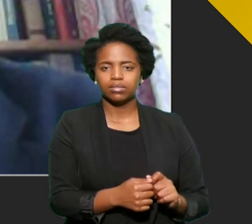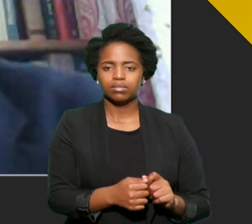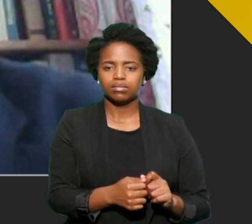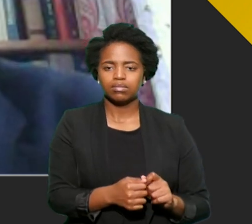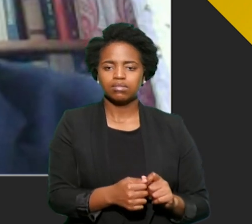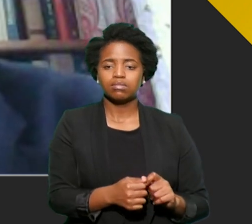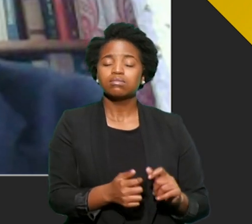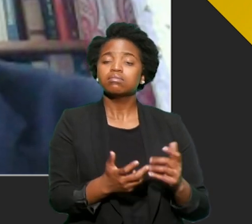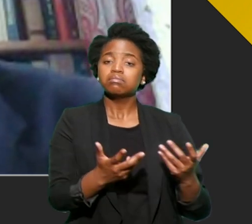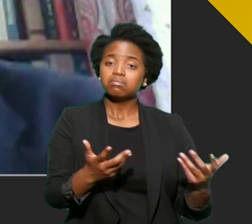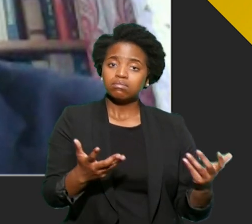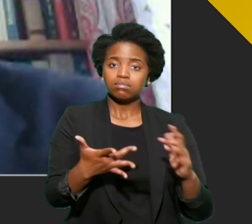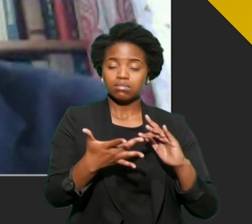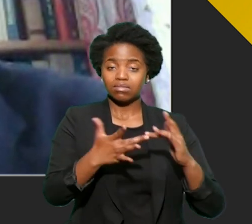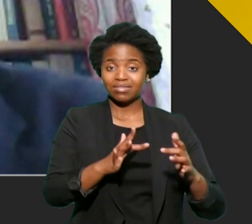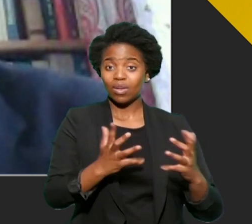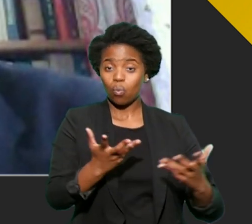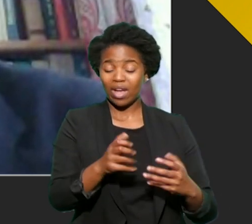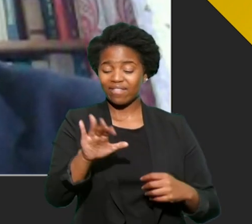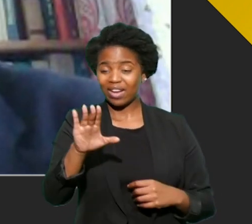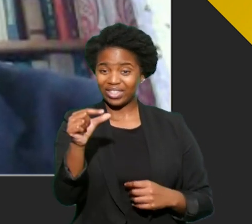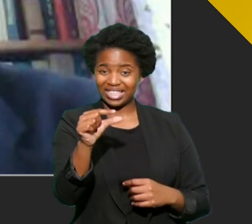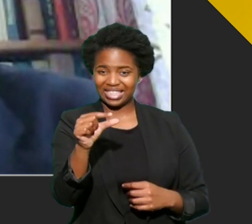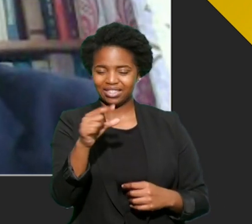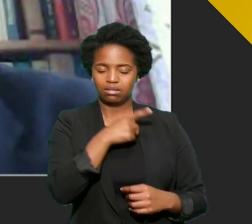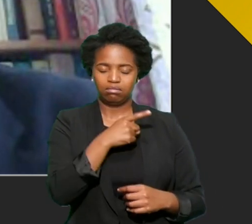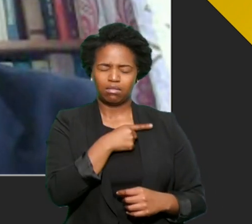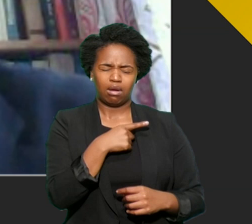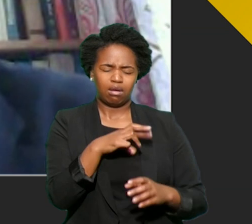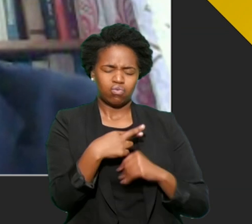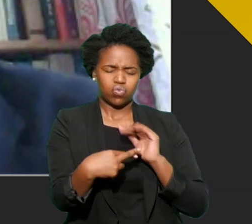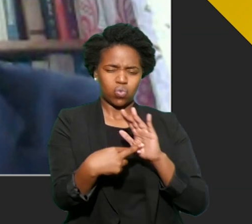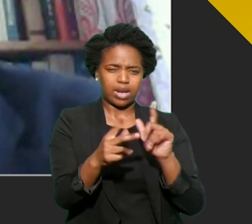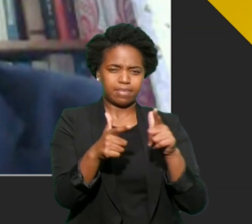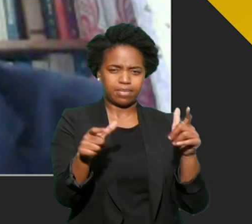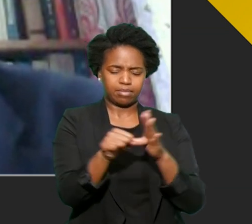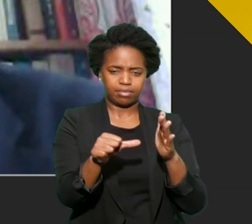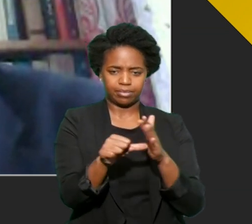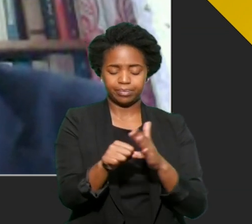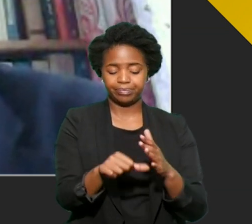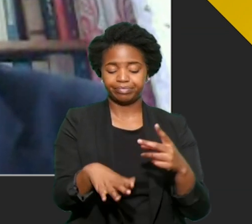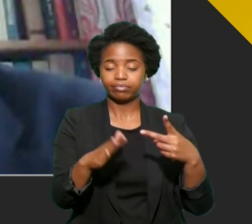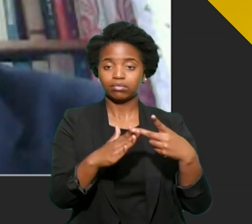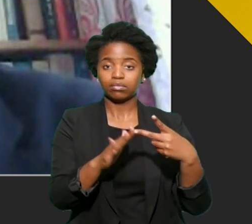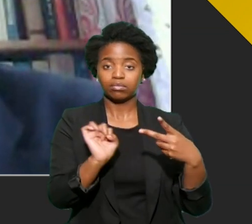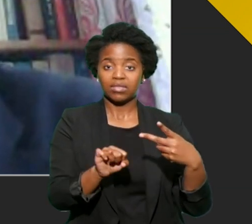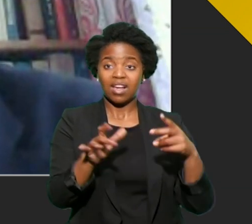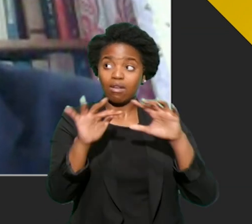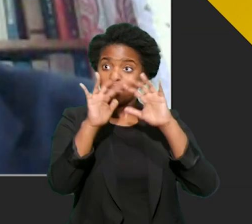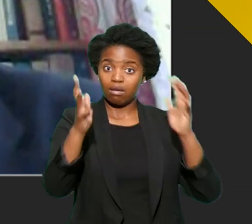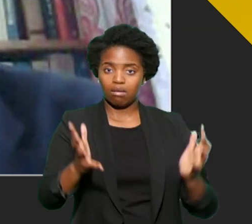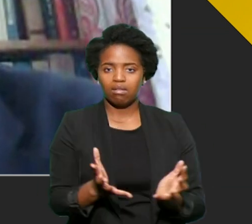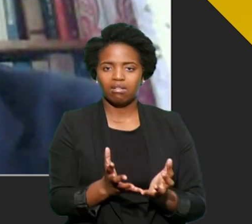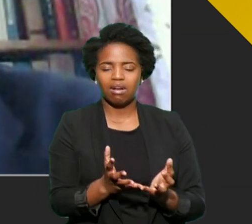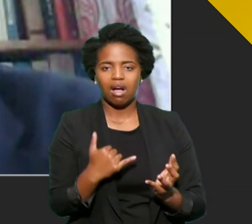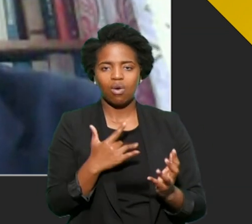Telecom networks, and that's where 5G plays a significant role. Second component is globalization. That